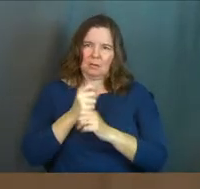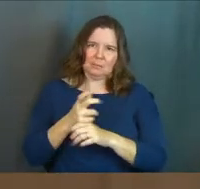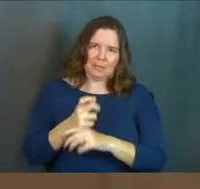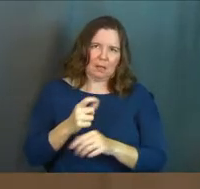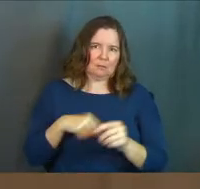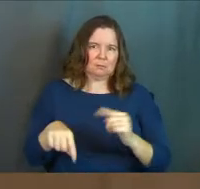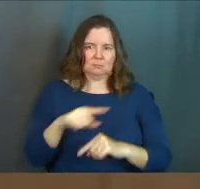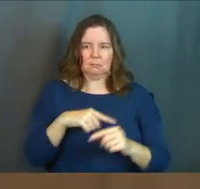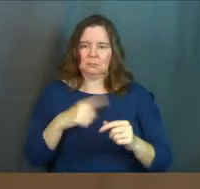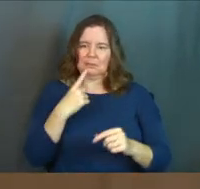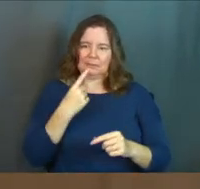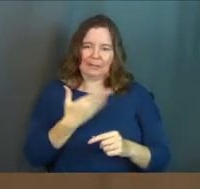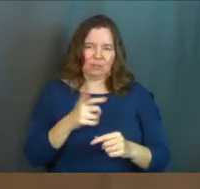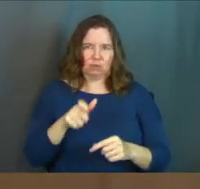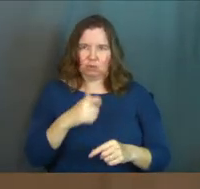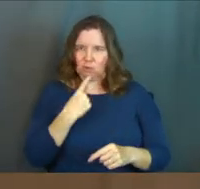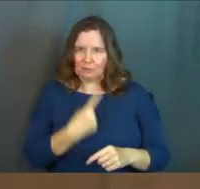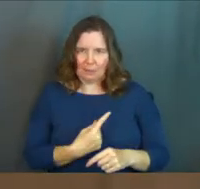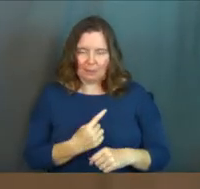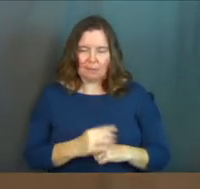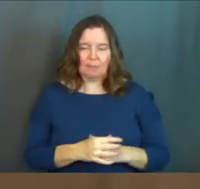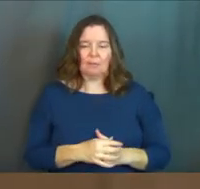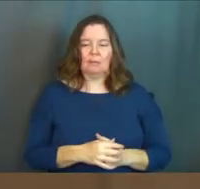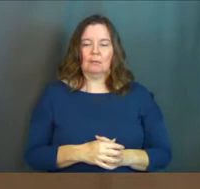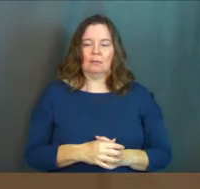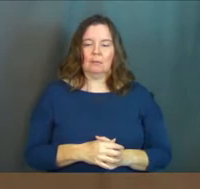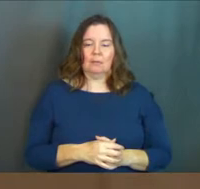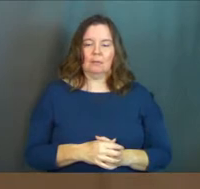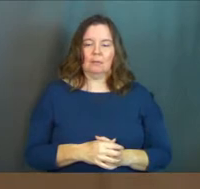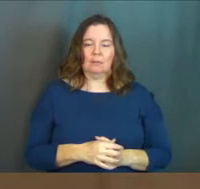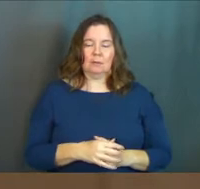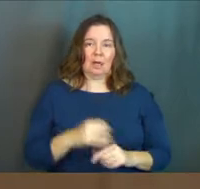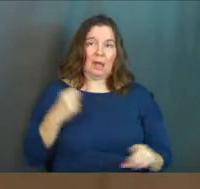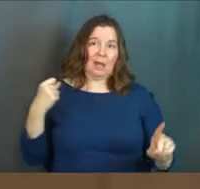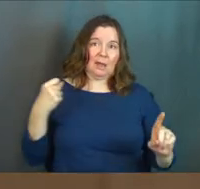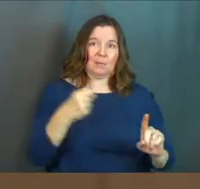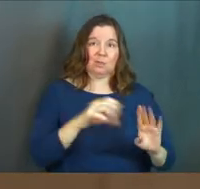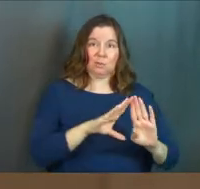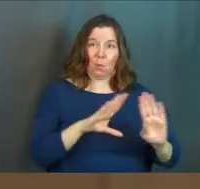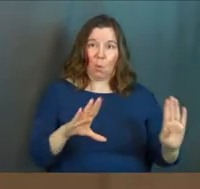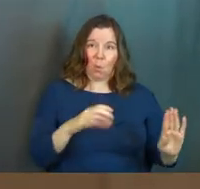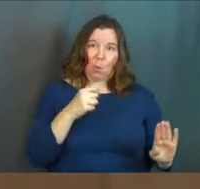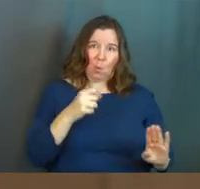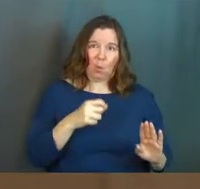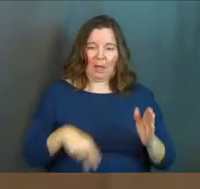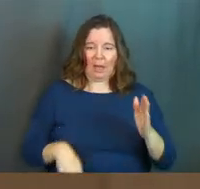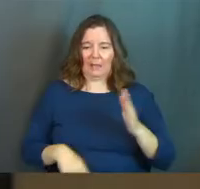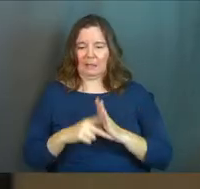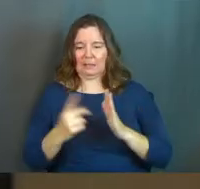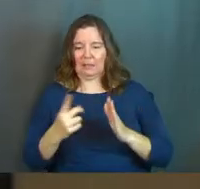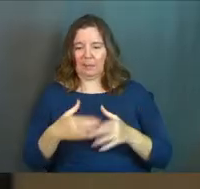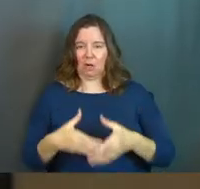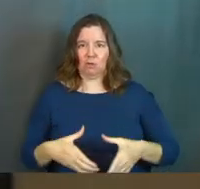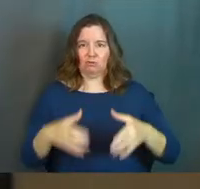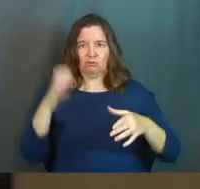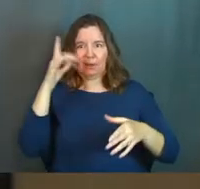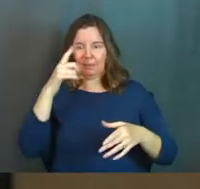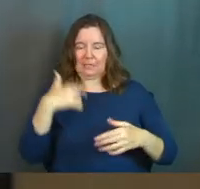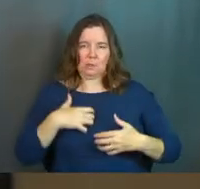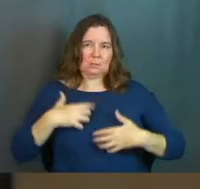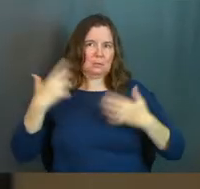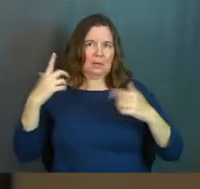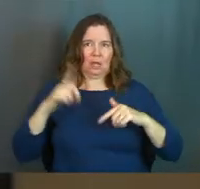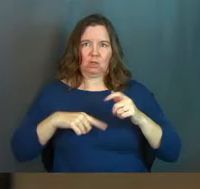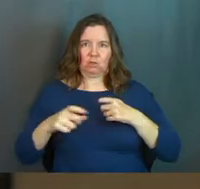at her, say things that you shouldn't say, punch the wall, kick something I was on a trash can because I was so angry